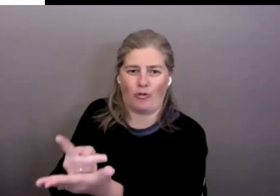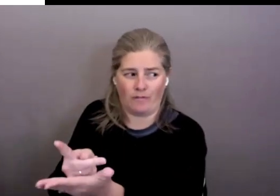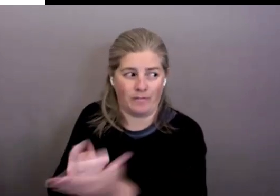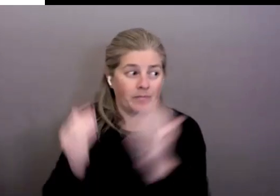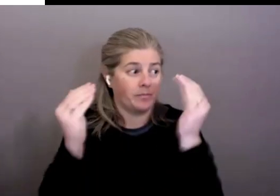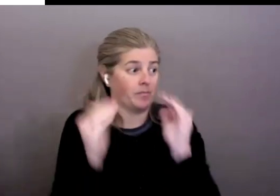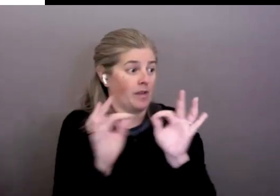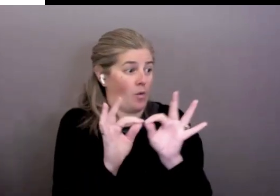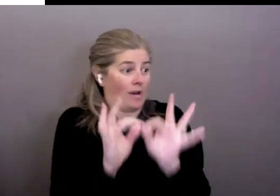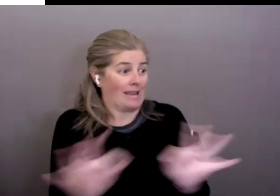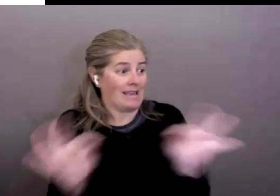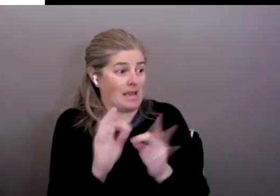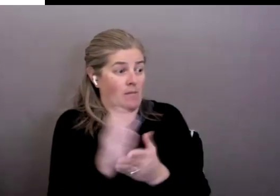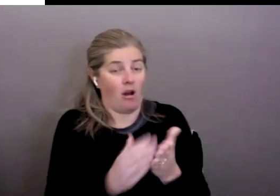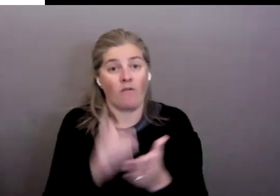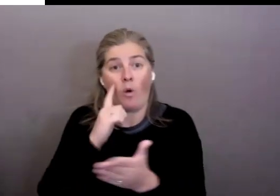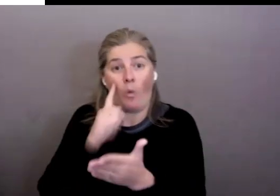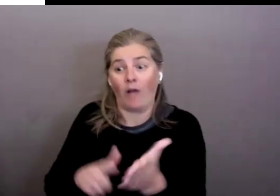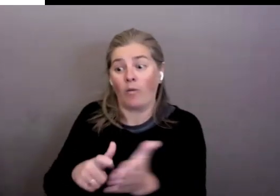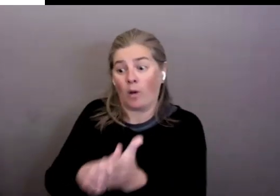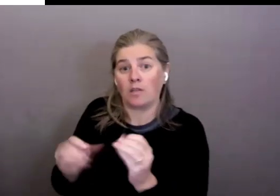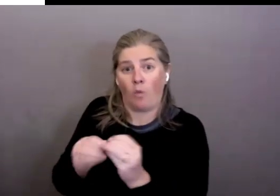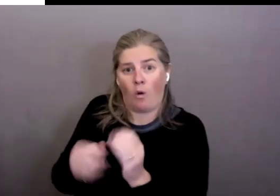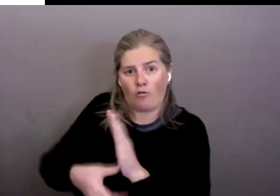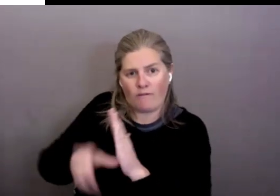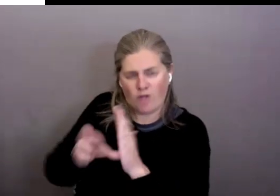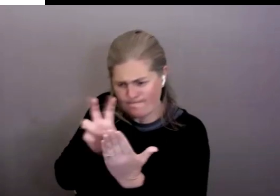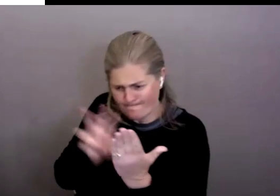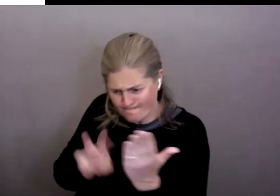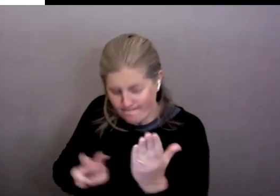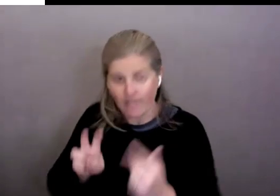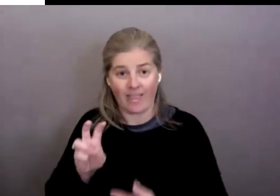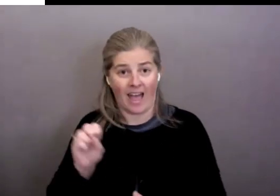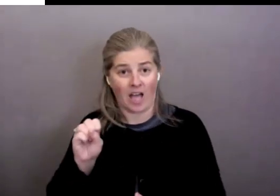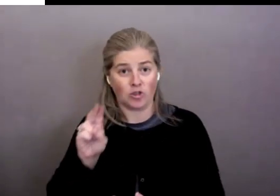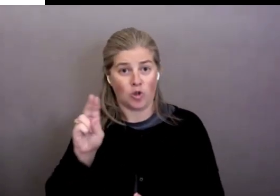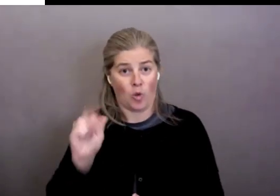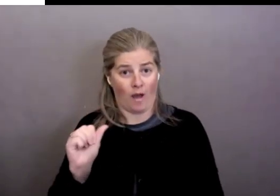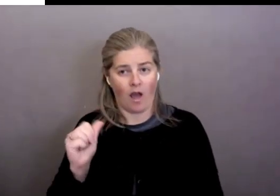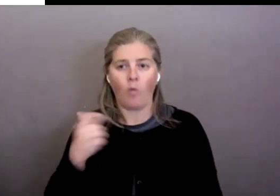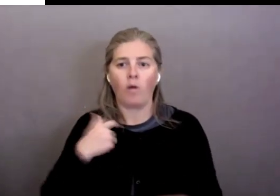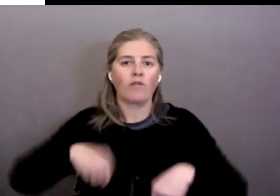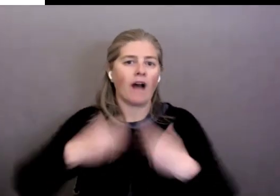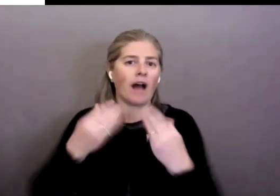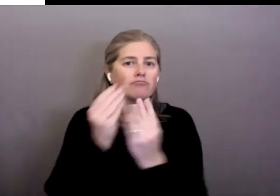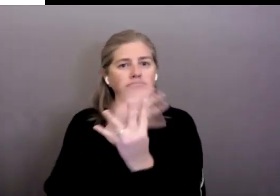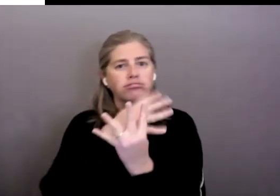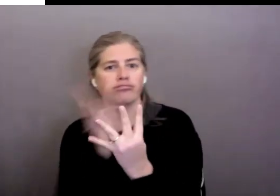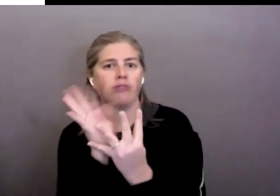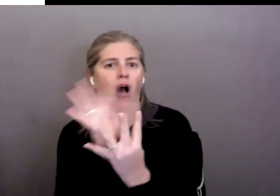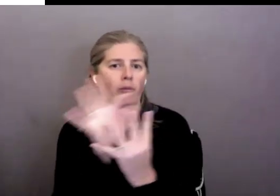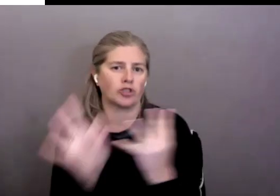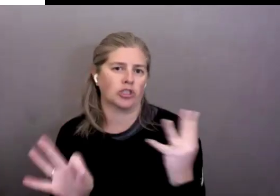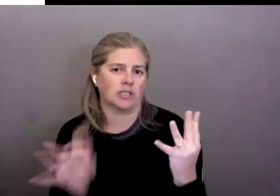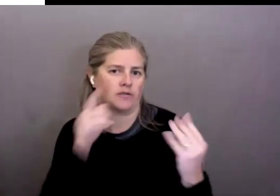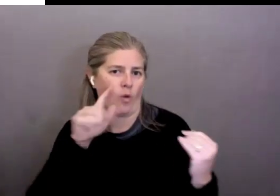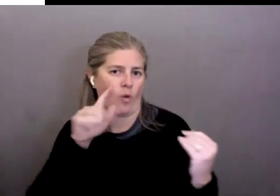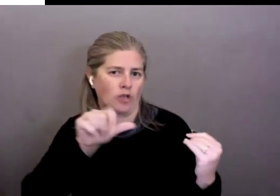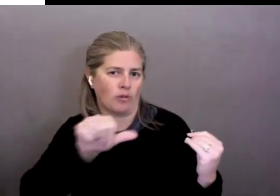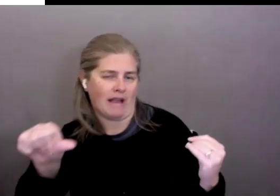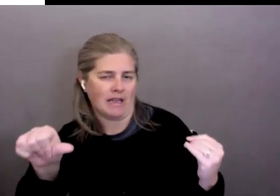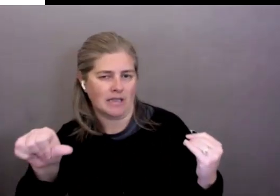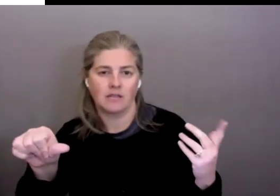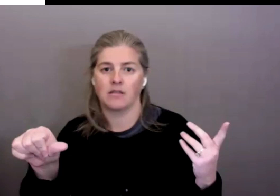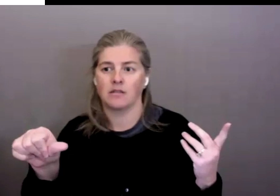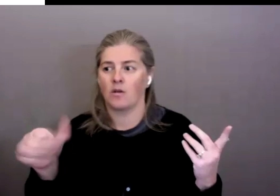require closer review, the SUA still has provided a broad range of options to AAAs. The state might review anything